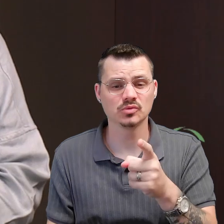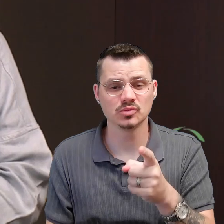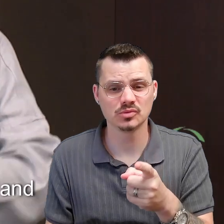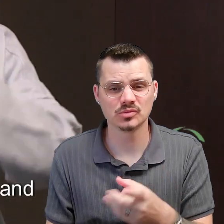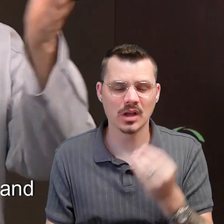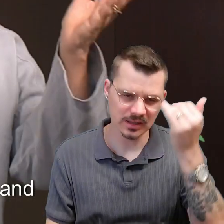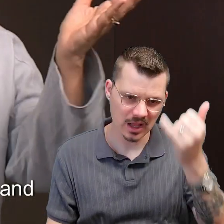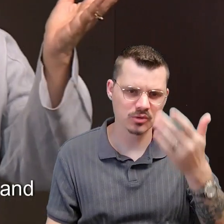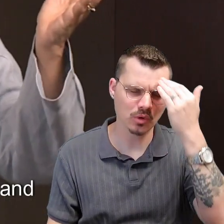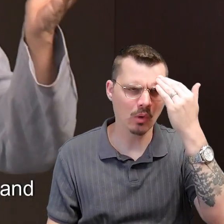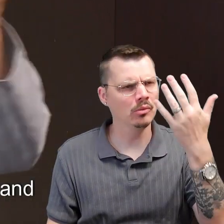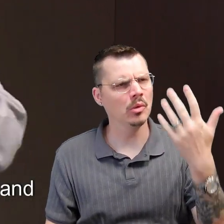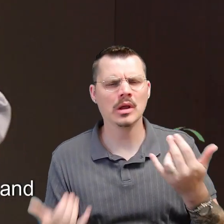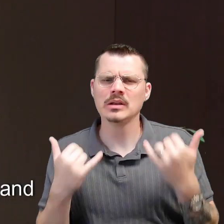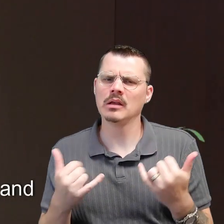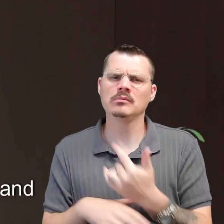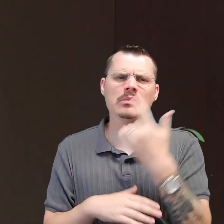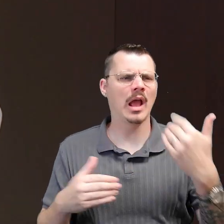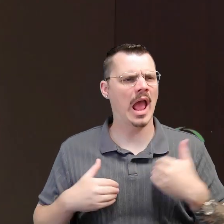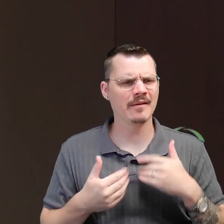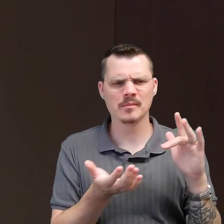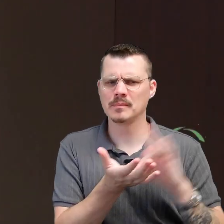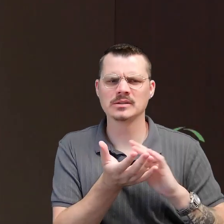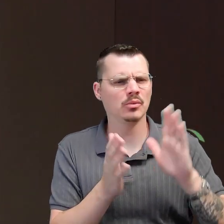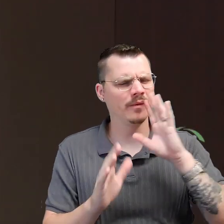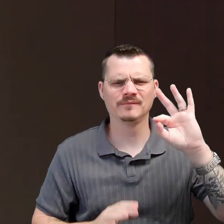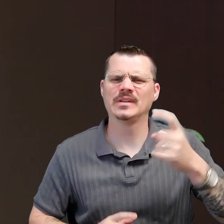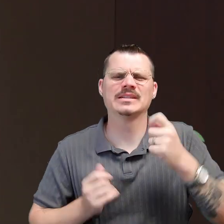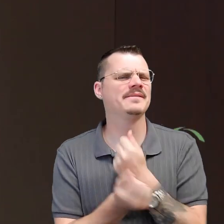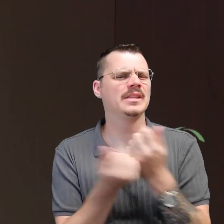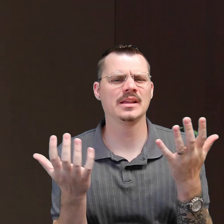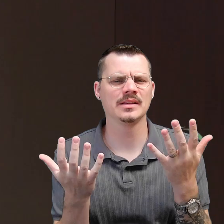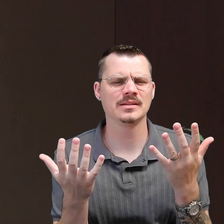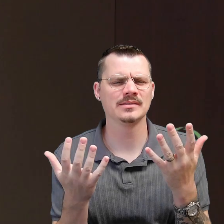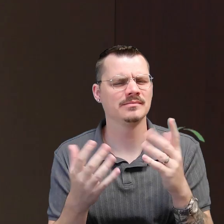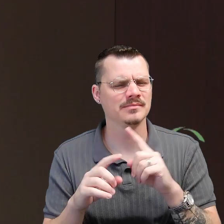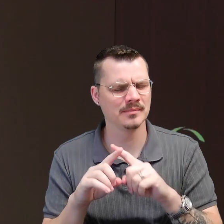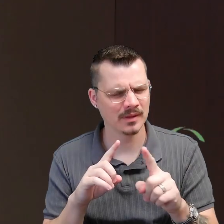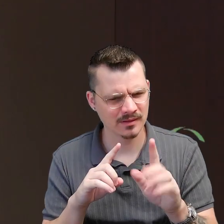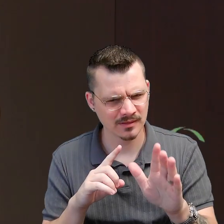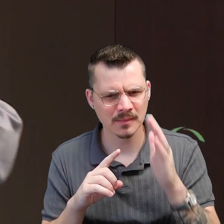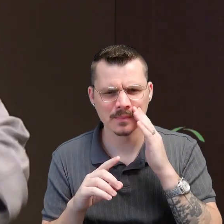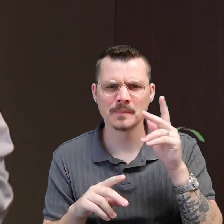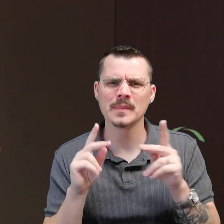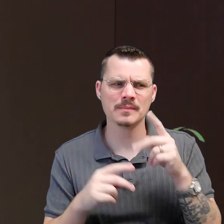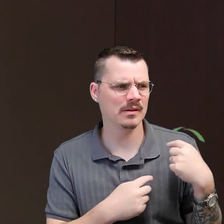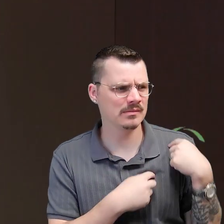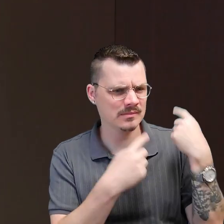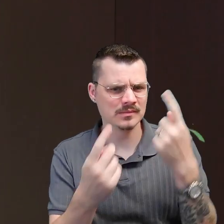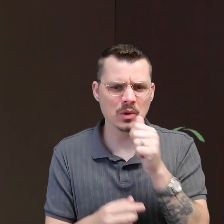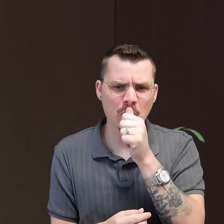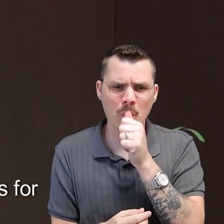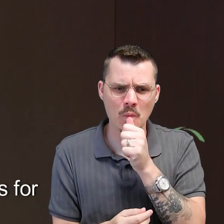of, but now we've got the modern drugs and that'll fix everything. But people have been